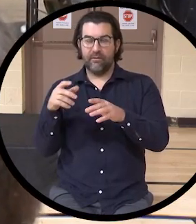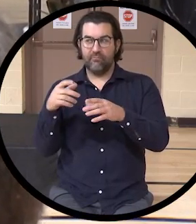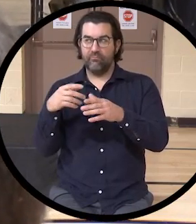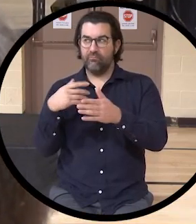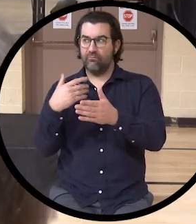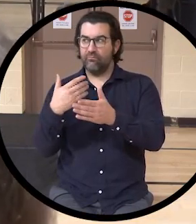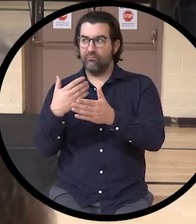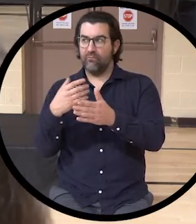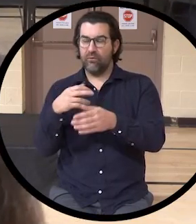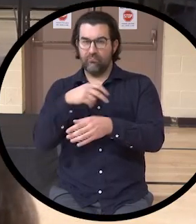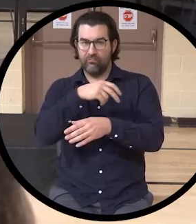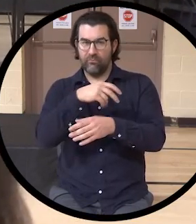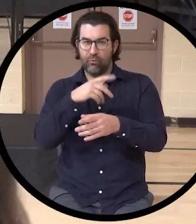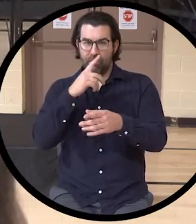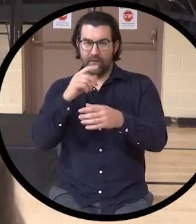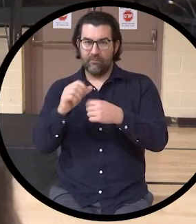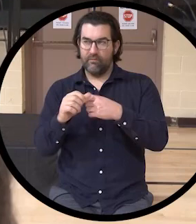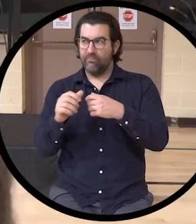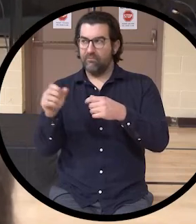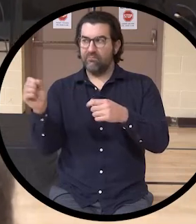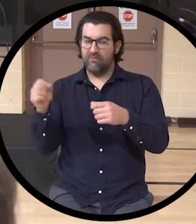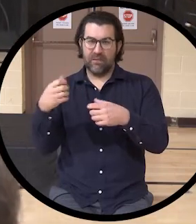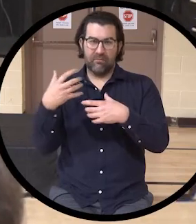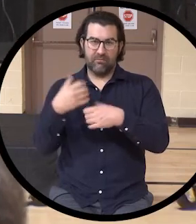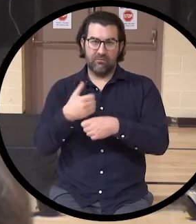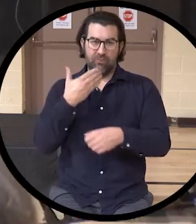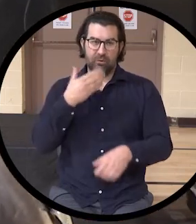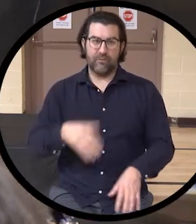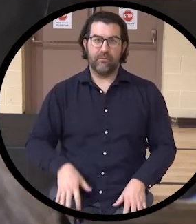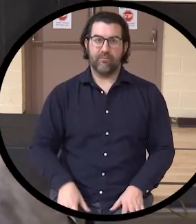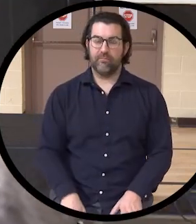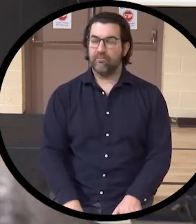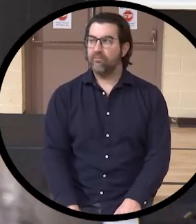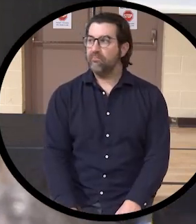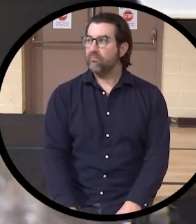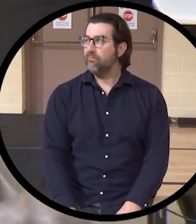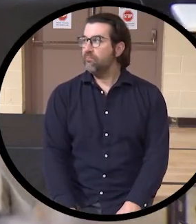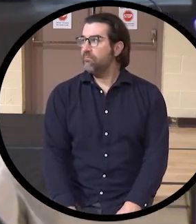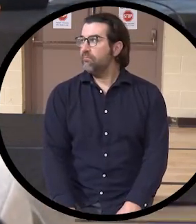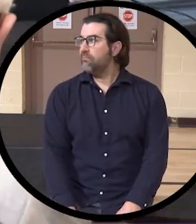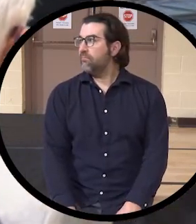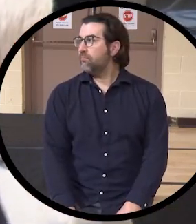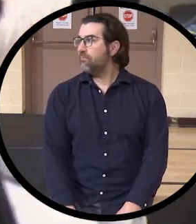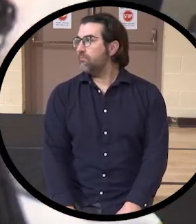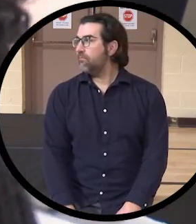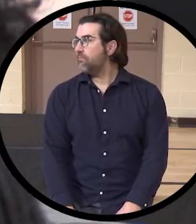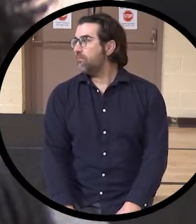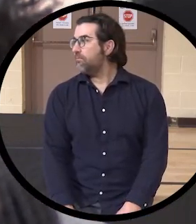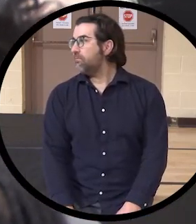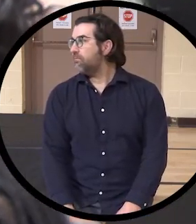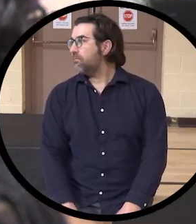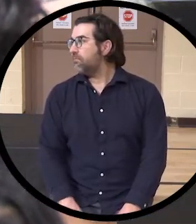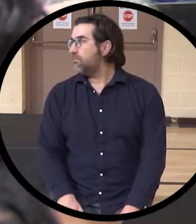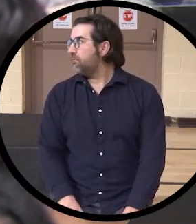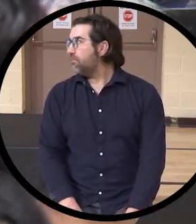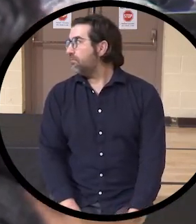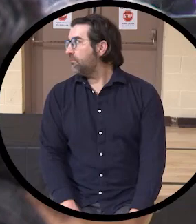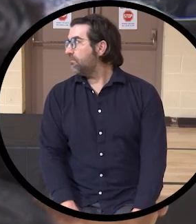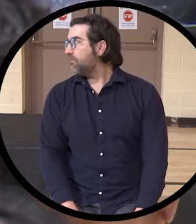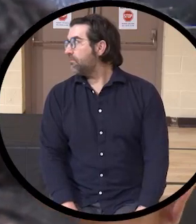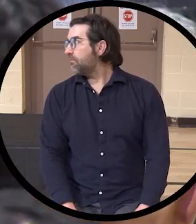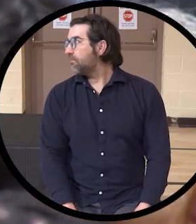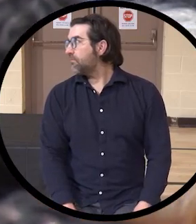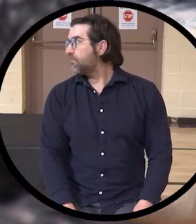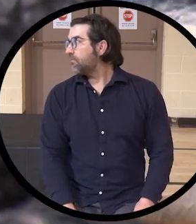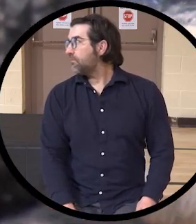residences. Is that a fair summary? Okay. Yeah, so can you guys adjust